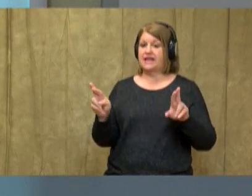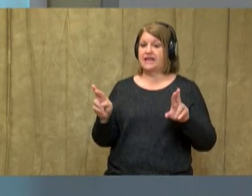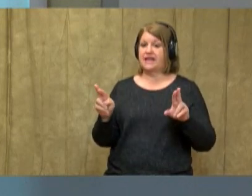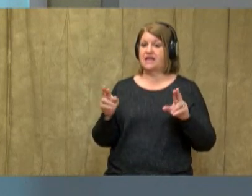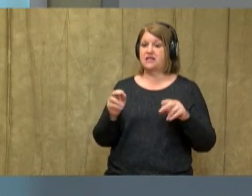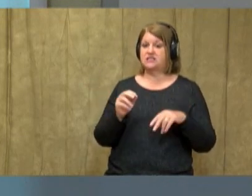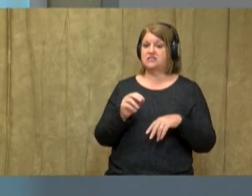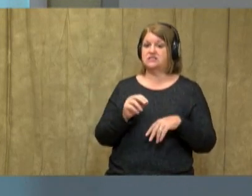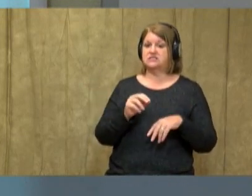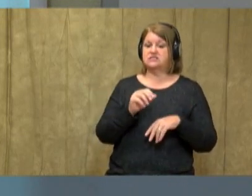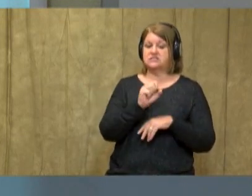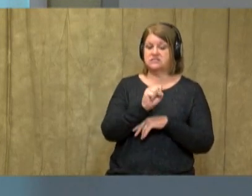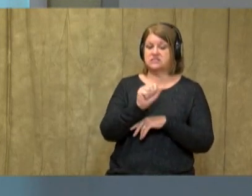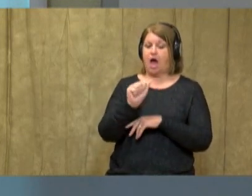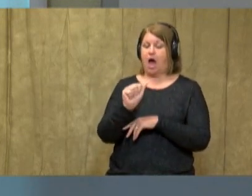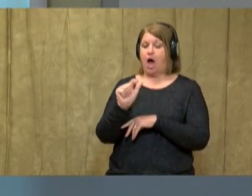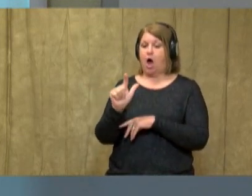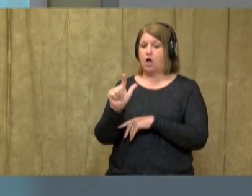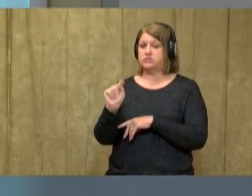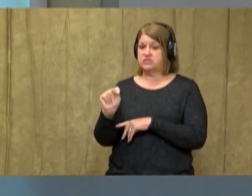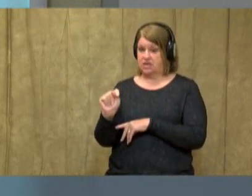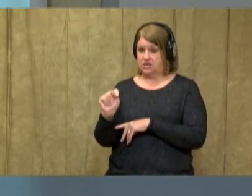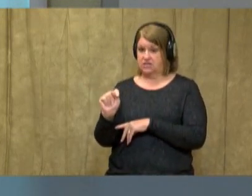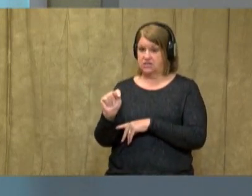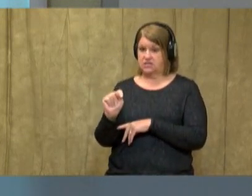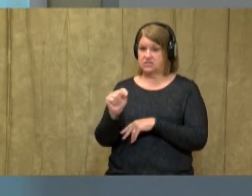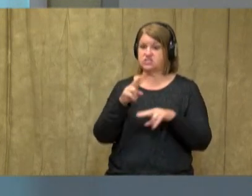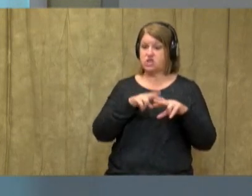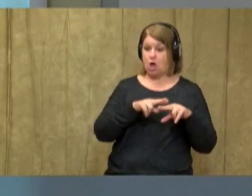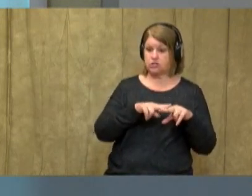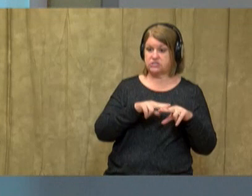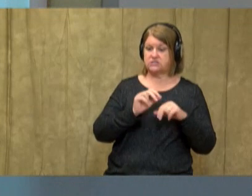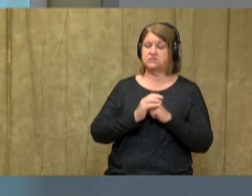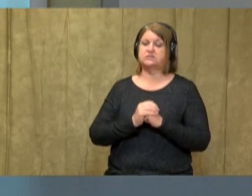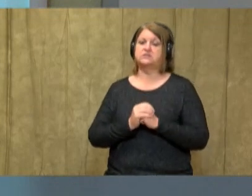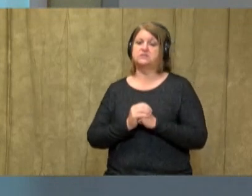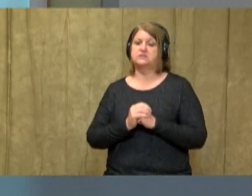Go. Alt, salt.